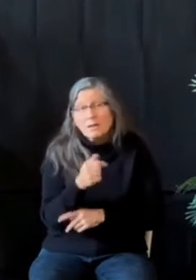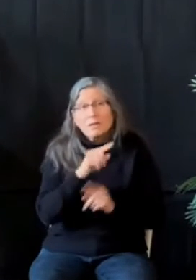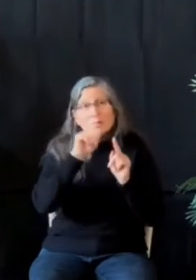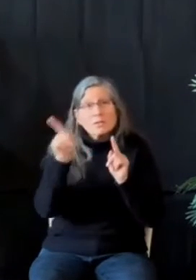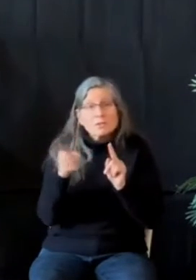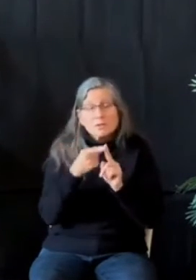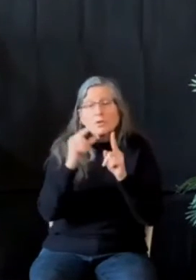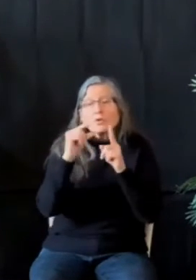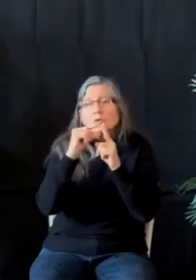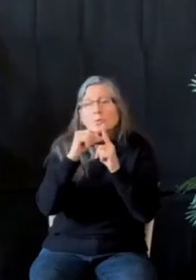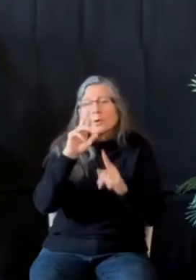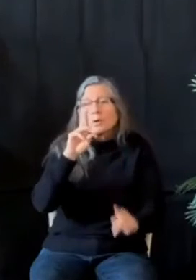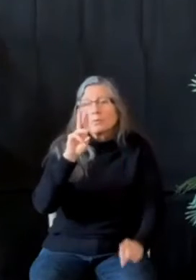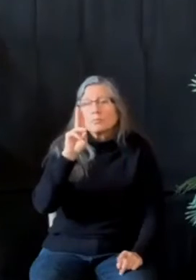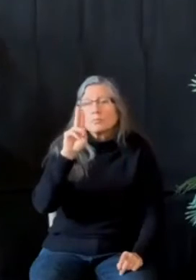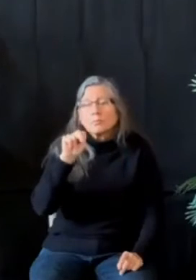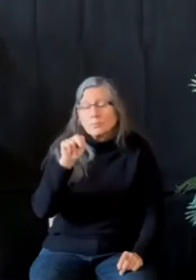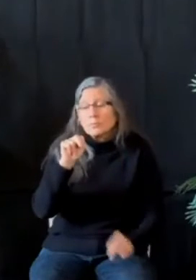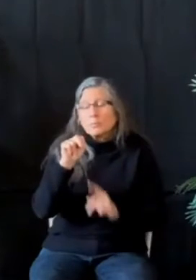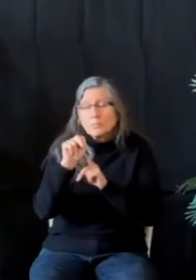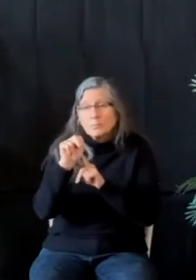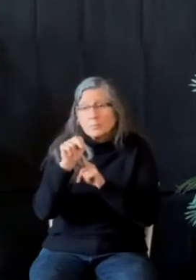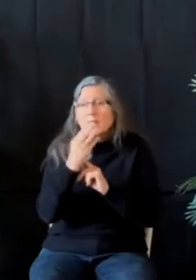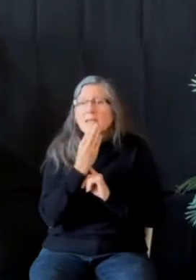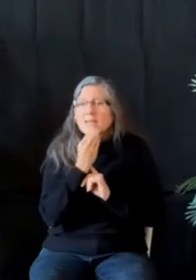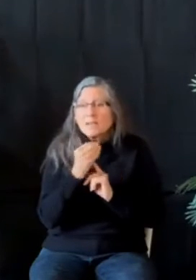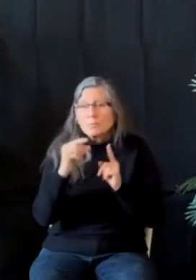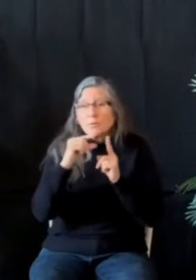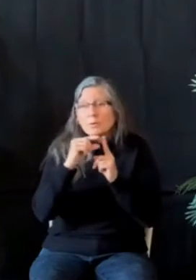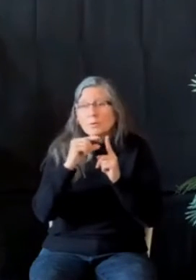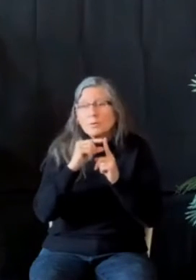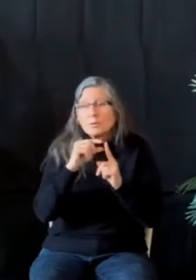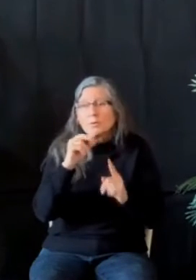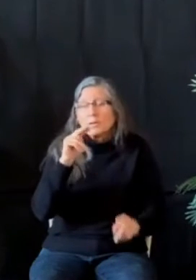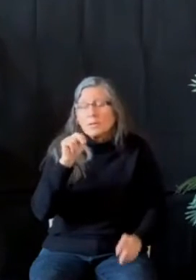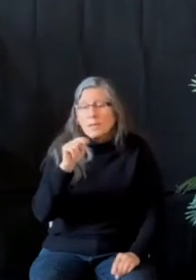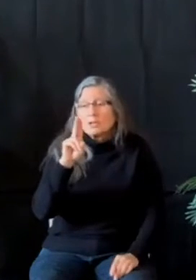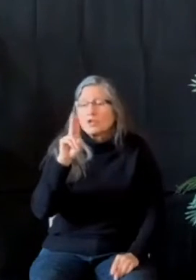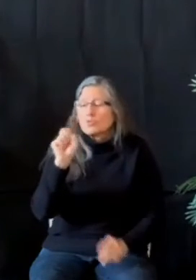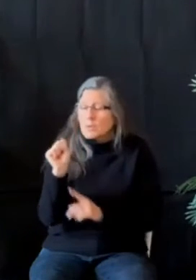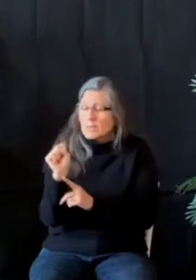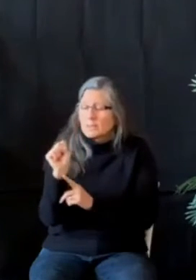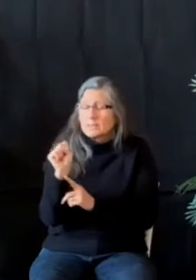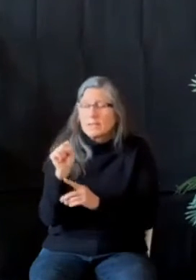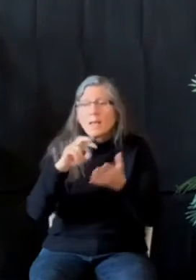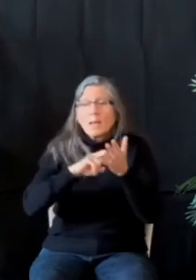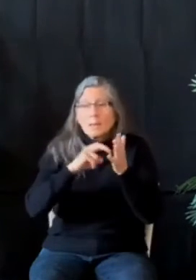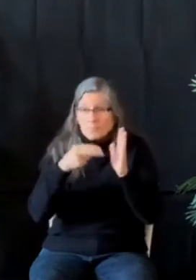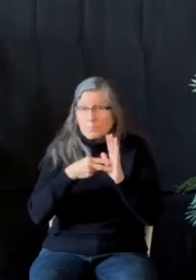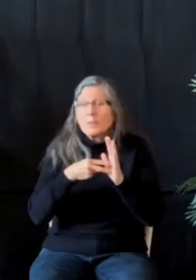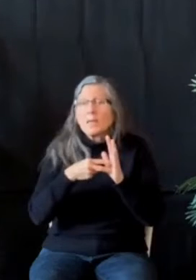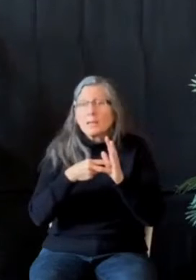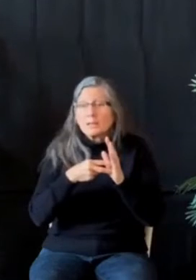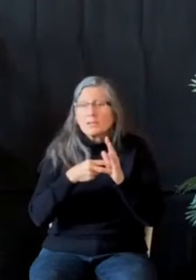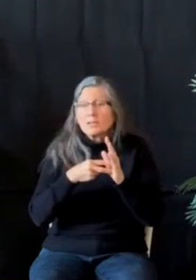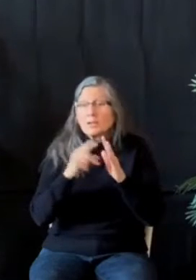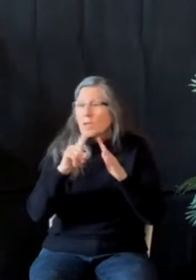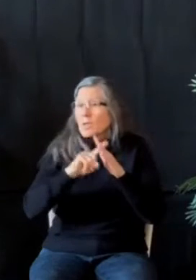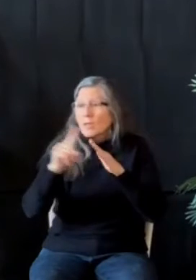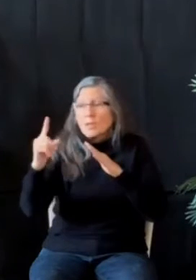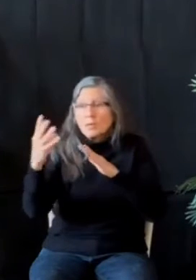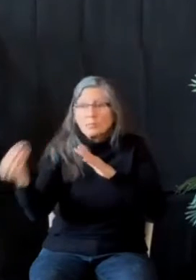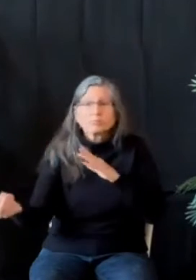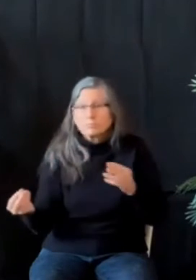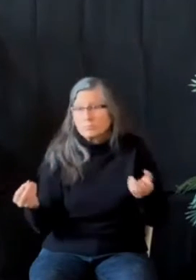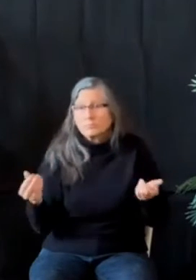Circle that word run. That word run in the Hebrew is the word nous, N-U-S. It means literally to vanish, to